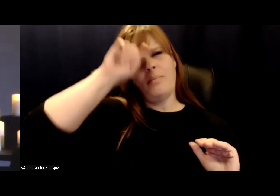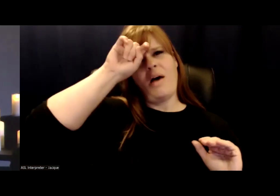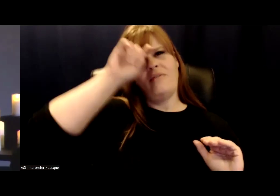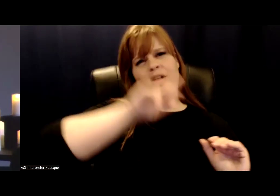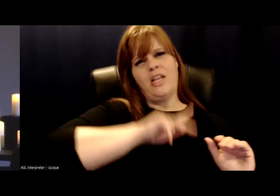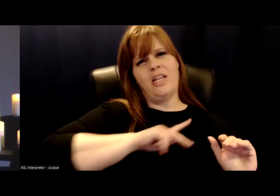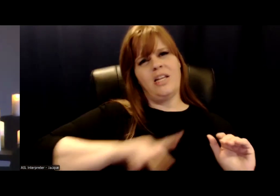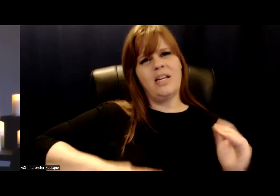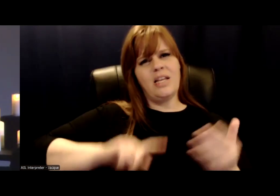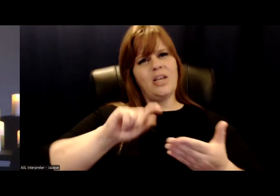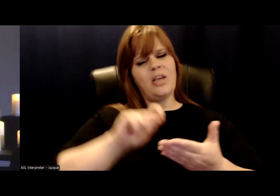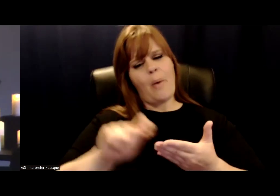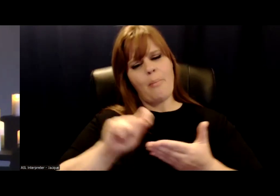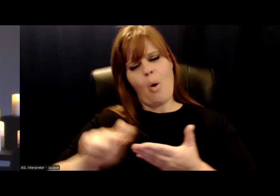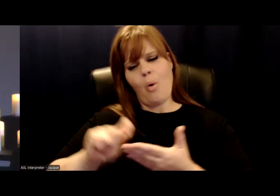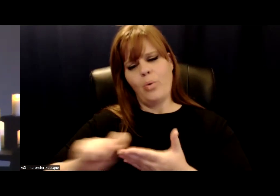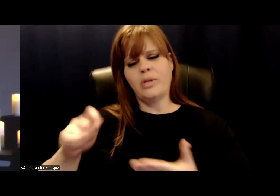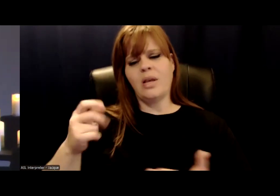composing